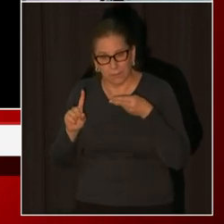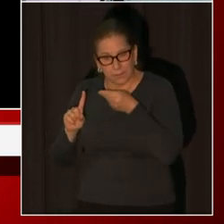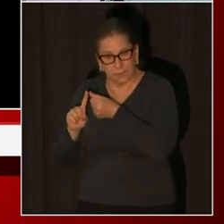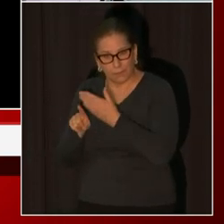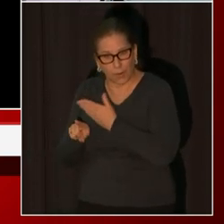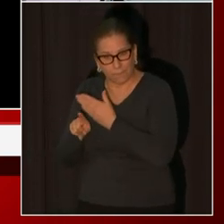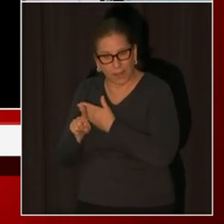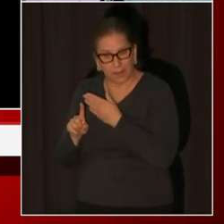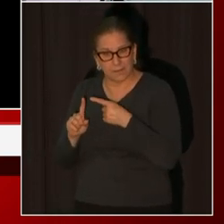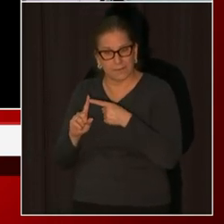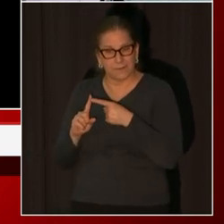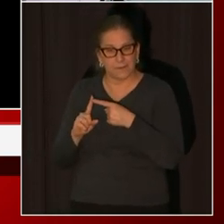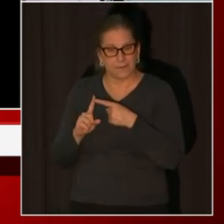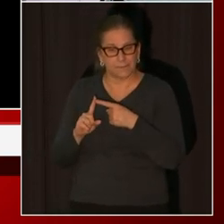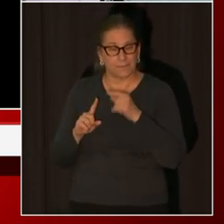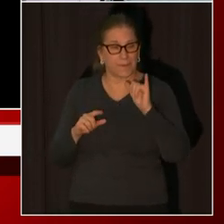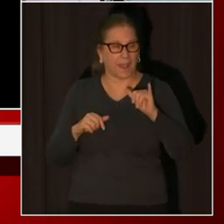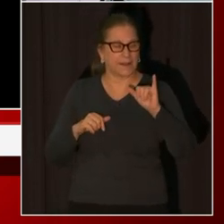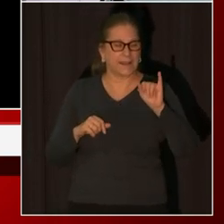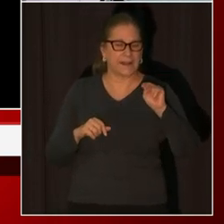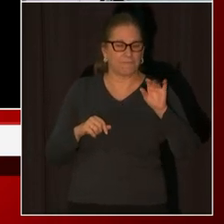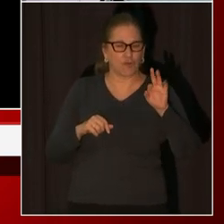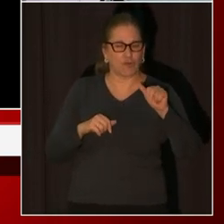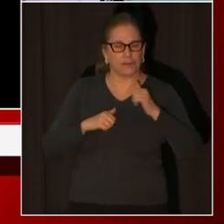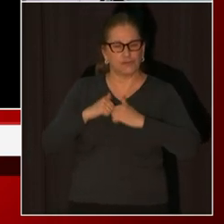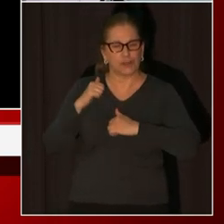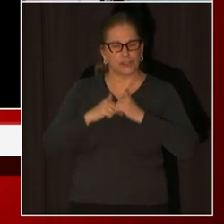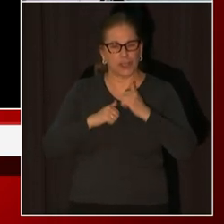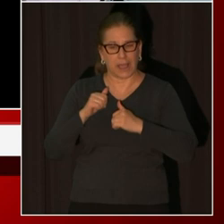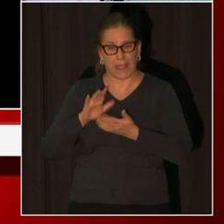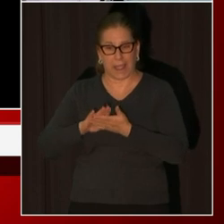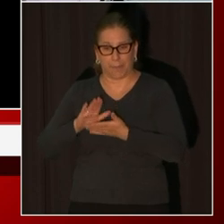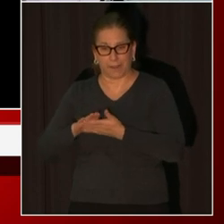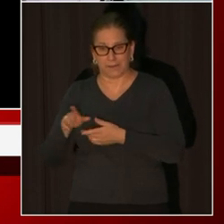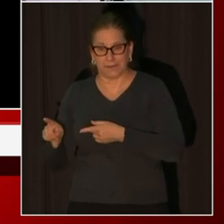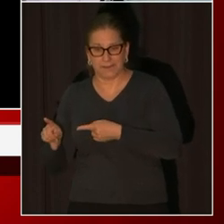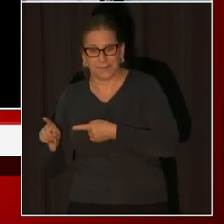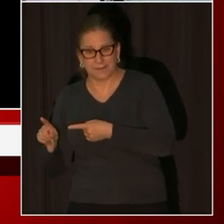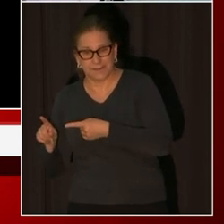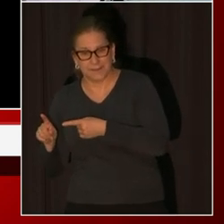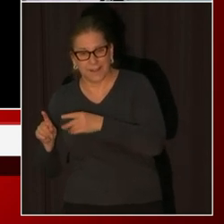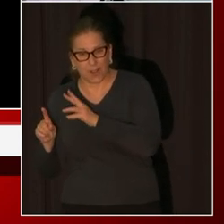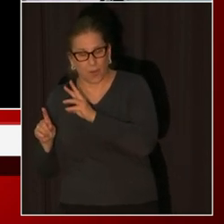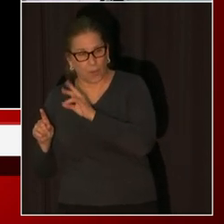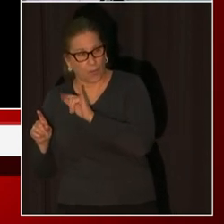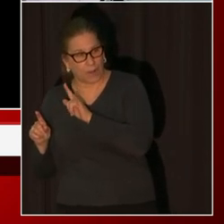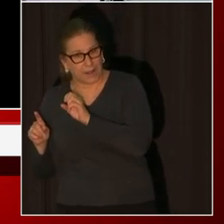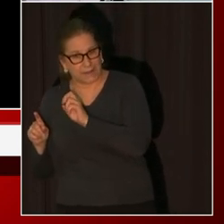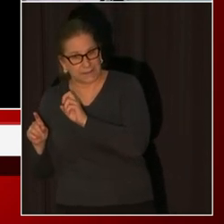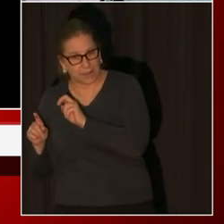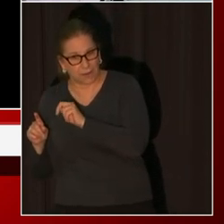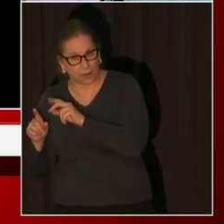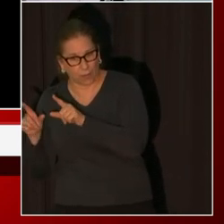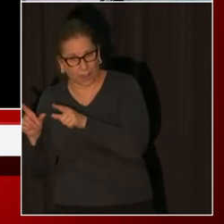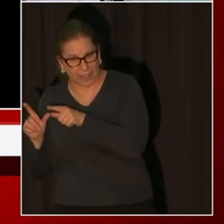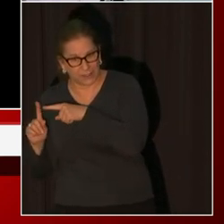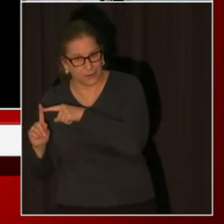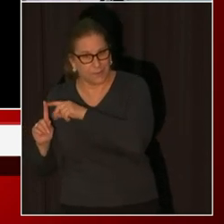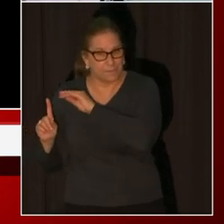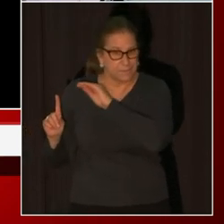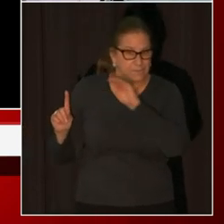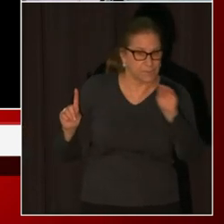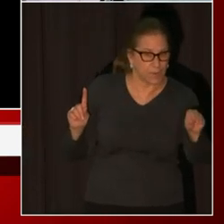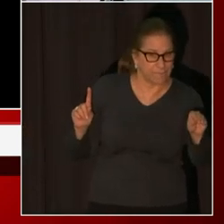Infrastructure Academy will move from the Wilkinson location by 2024, and Wilkinson would be surplus to the charter sector, and